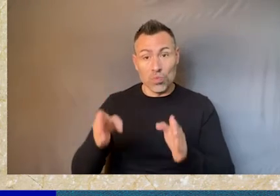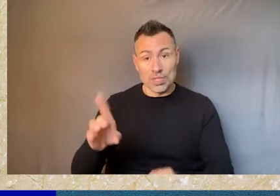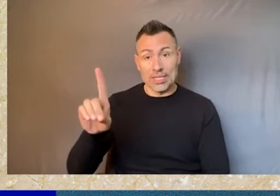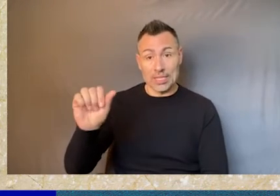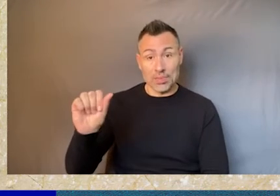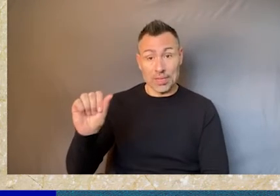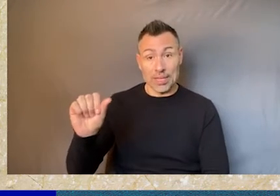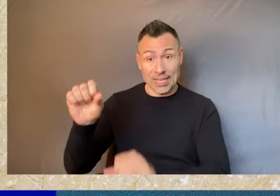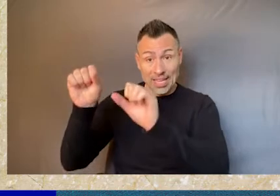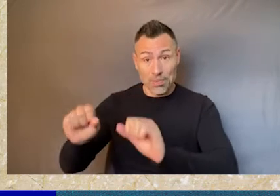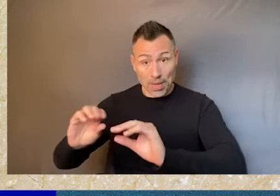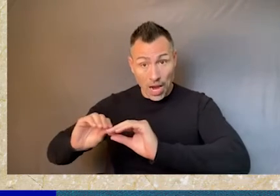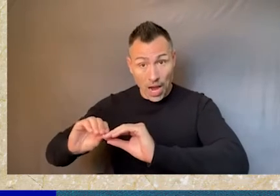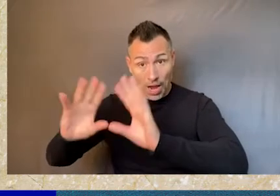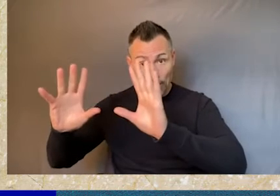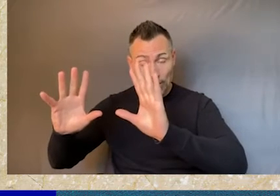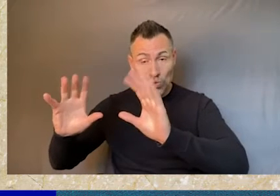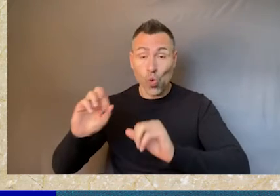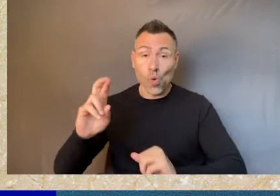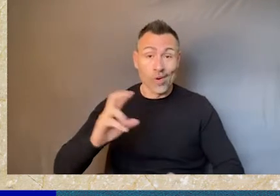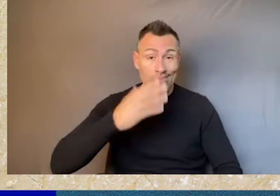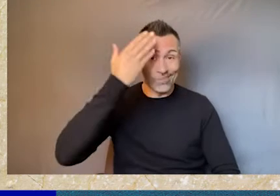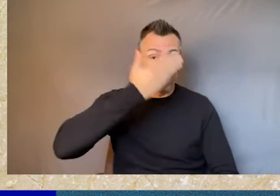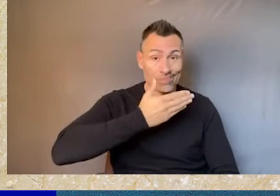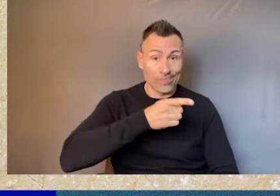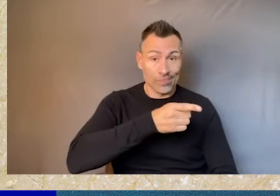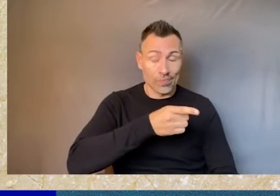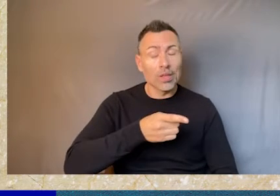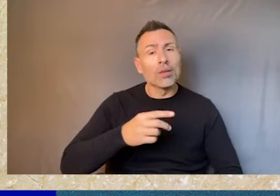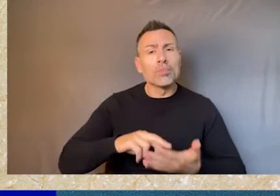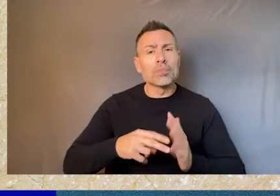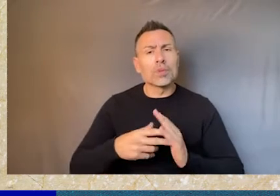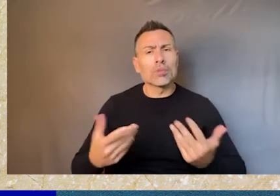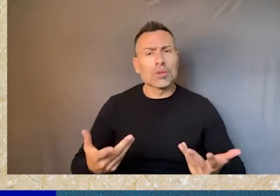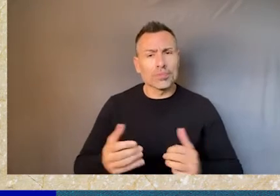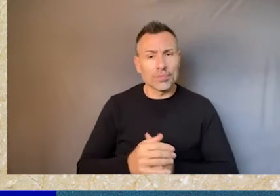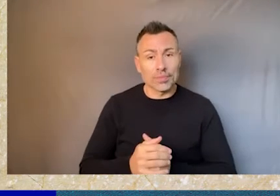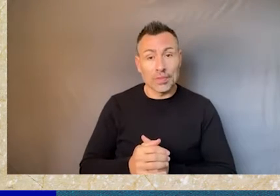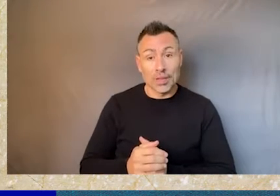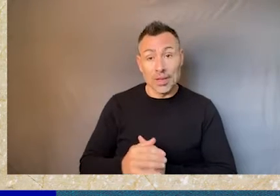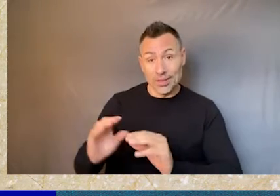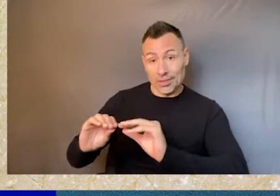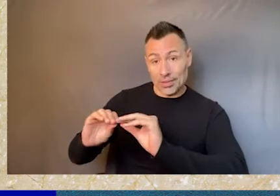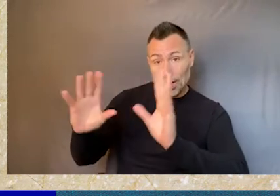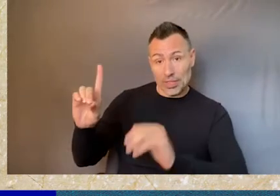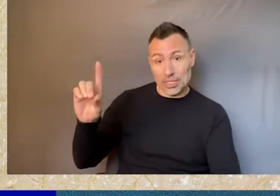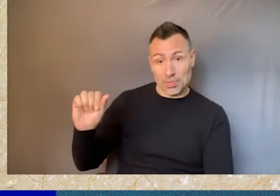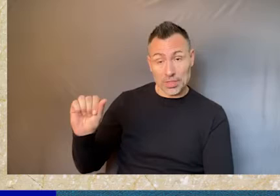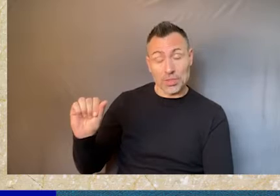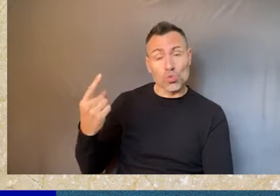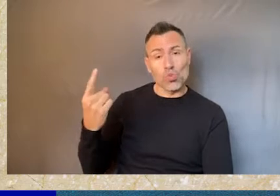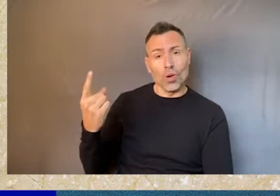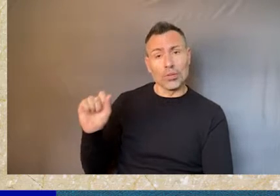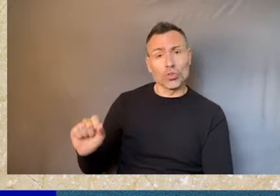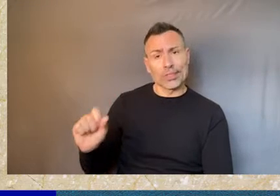disability can be both visible and invisible. What does this mean? A visible disability is a disability that can